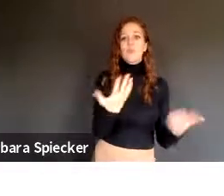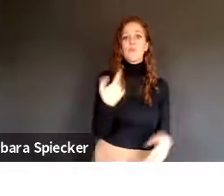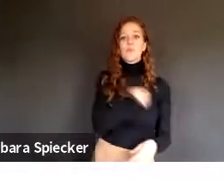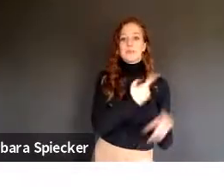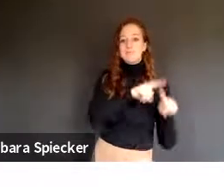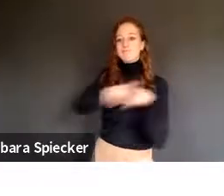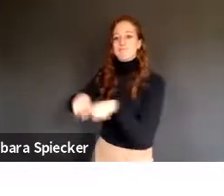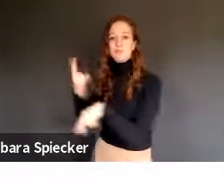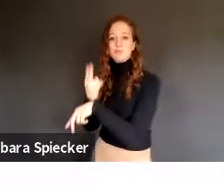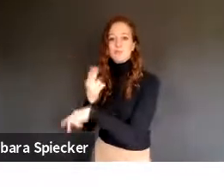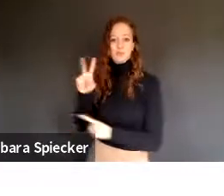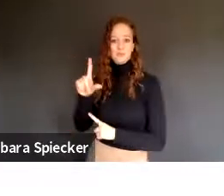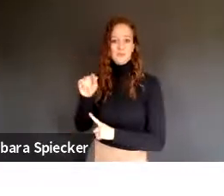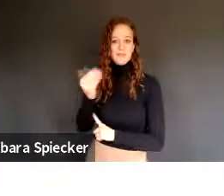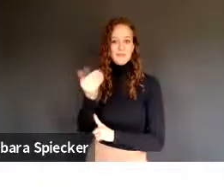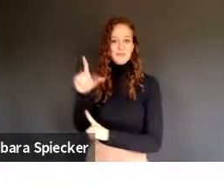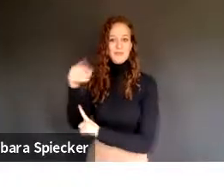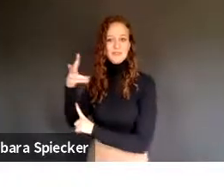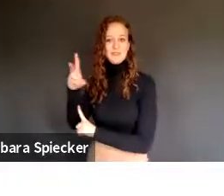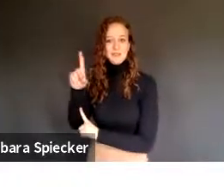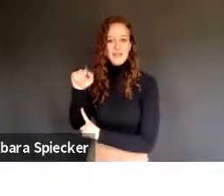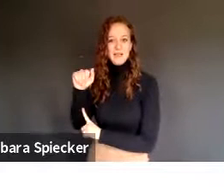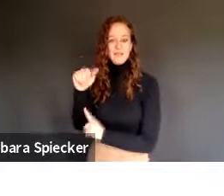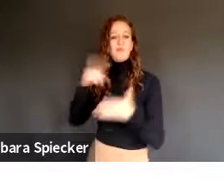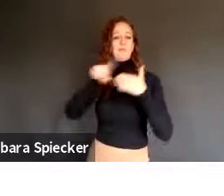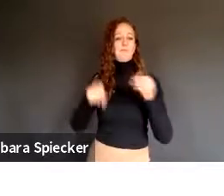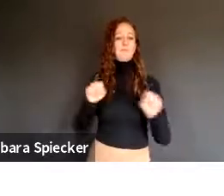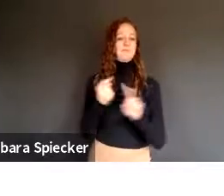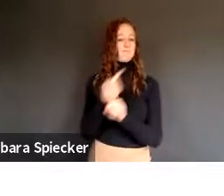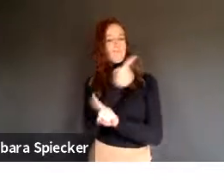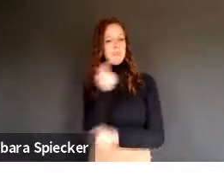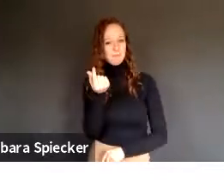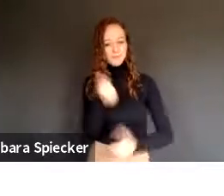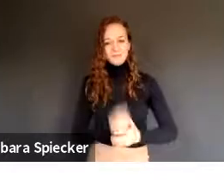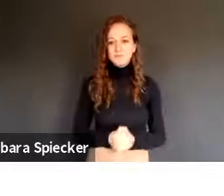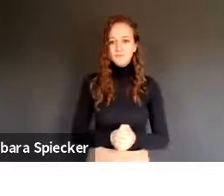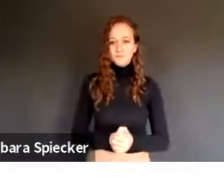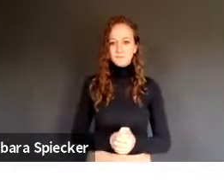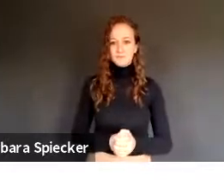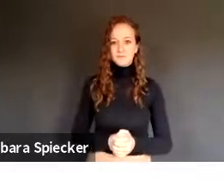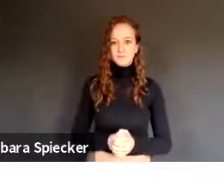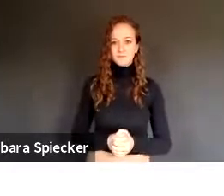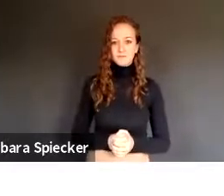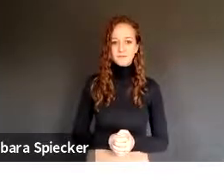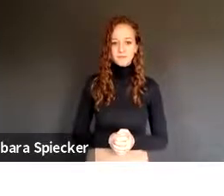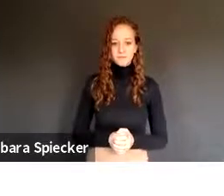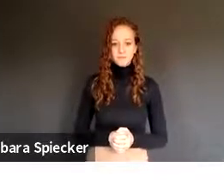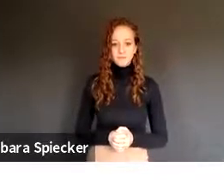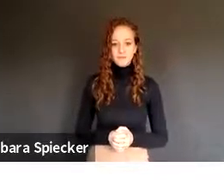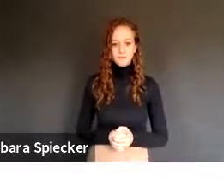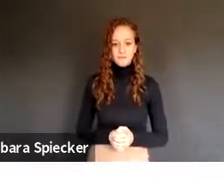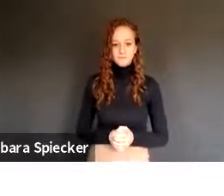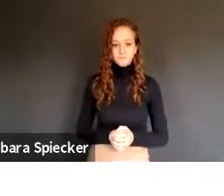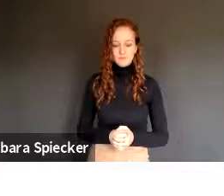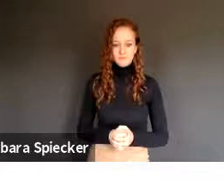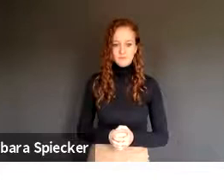in the 97-98 data set in the years after that El Nino event at both Fogarty Creek and Cape Blanco North. And so that ended up